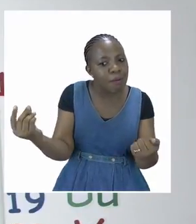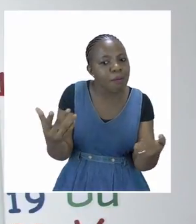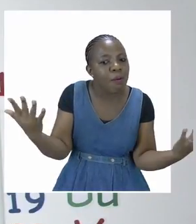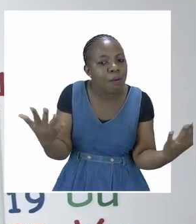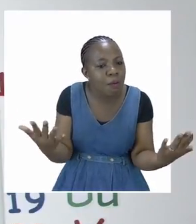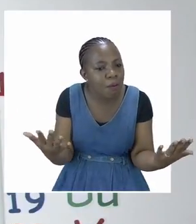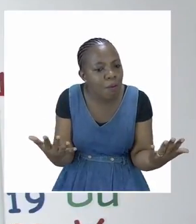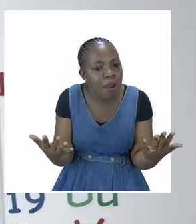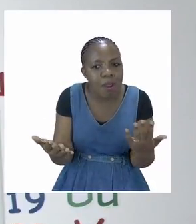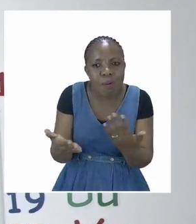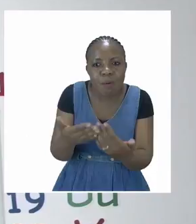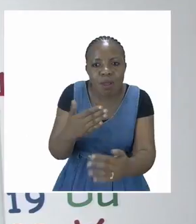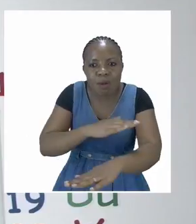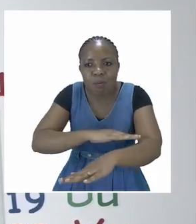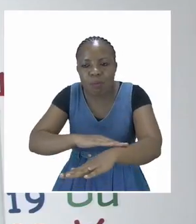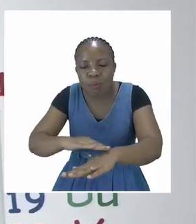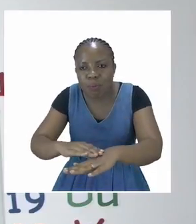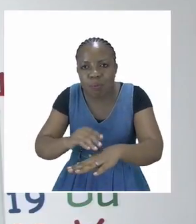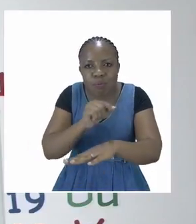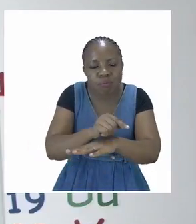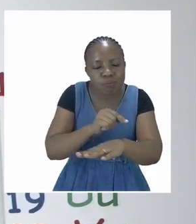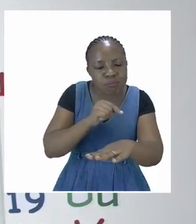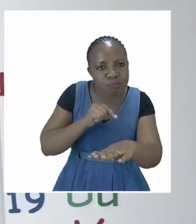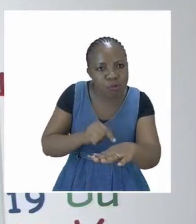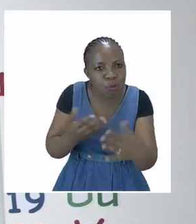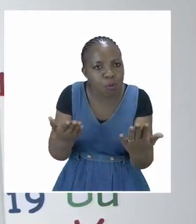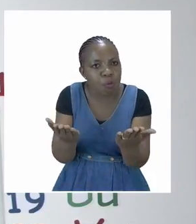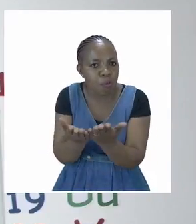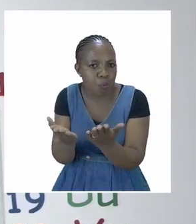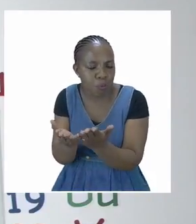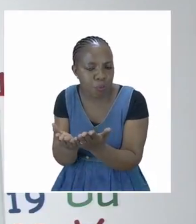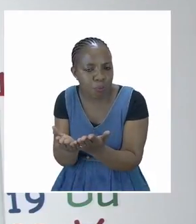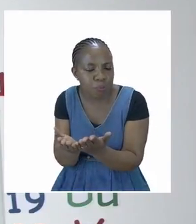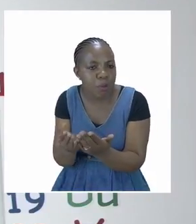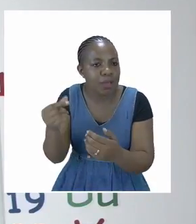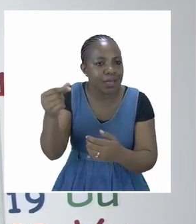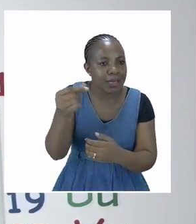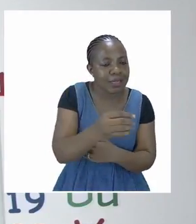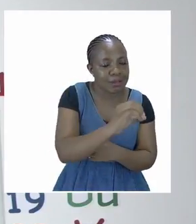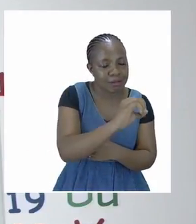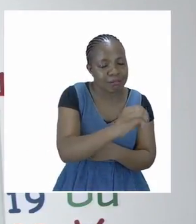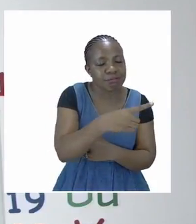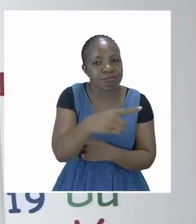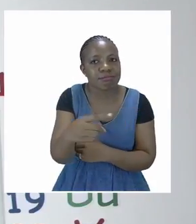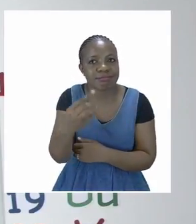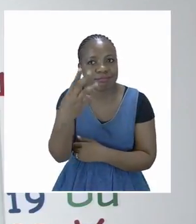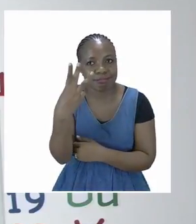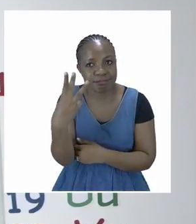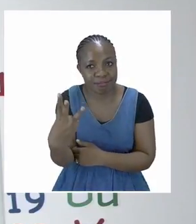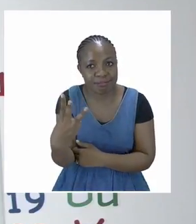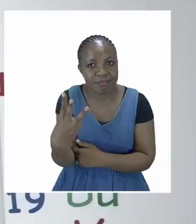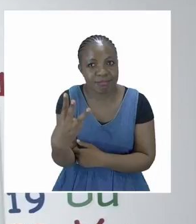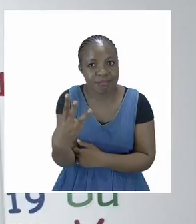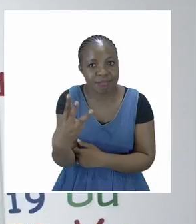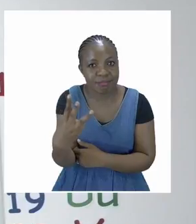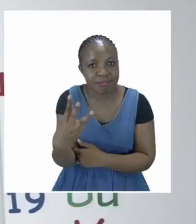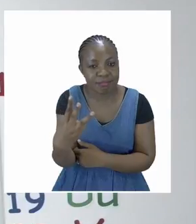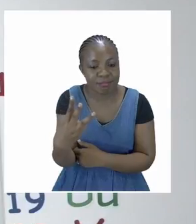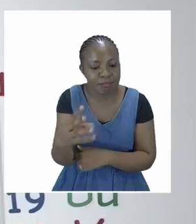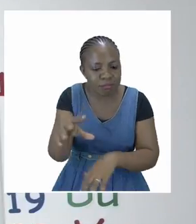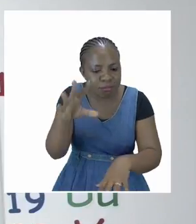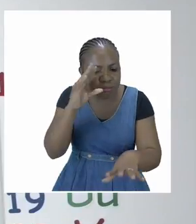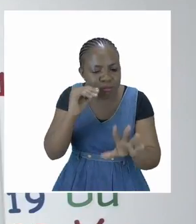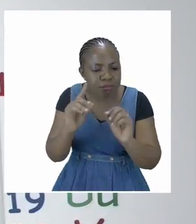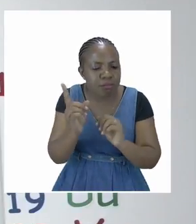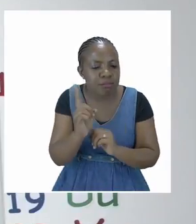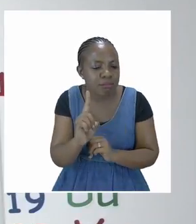to Thursday for pre-primary up until grade 3. The lessons are for listening